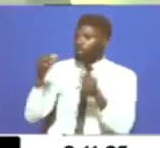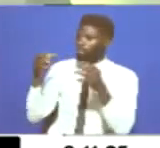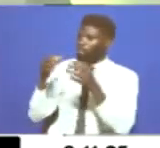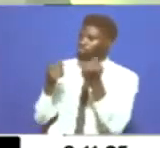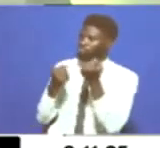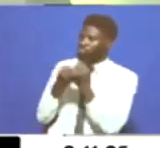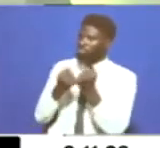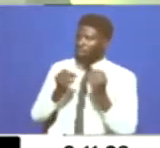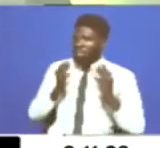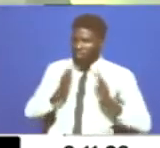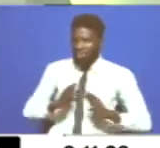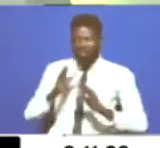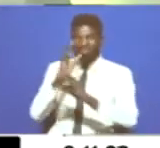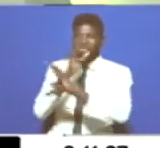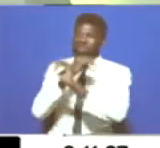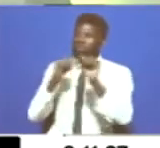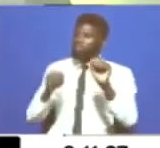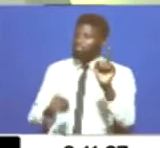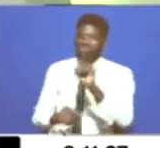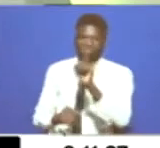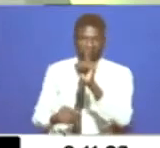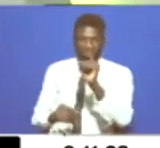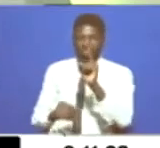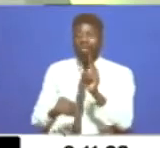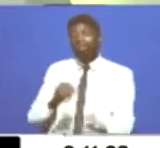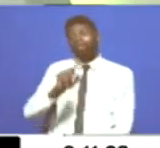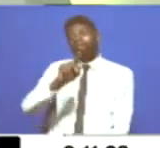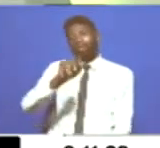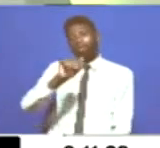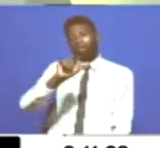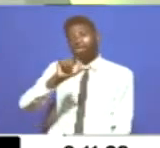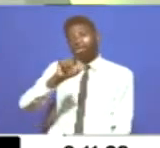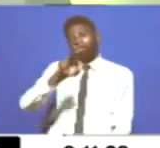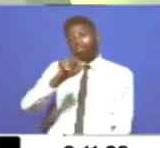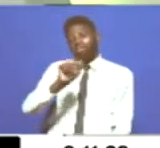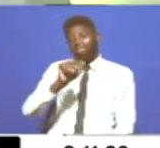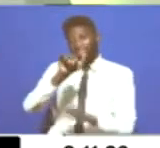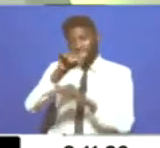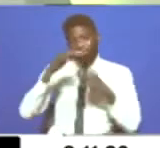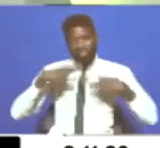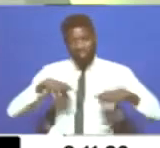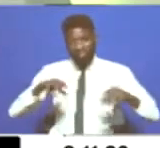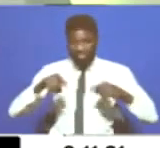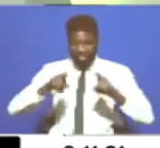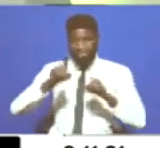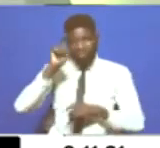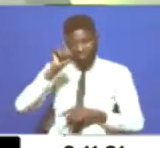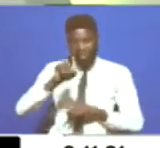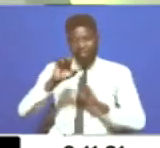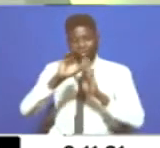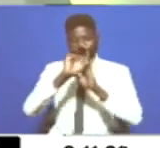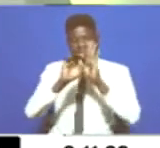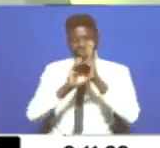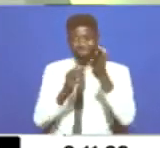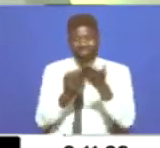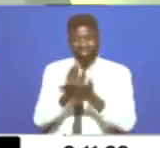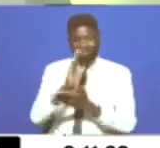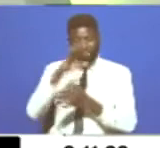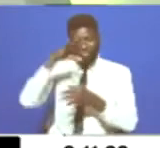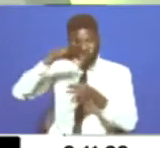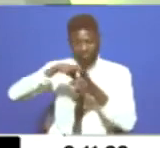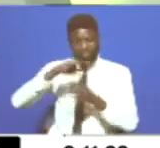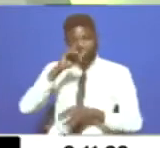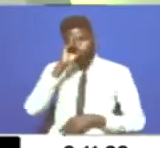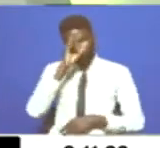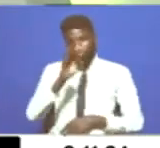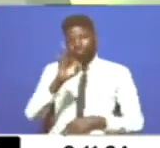the forthcoming general election. Dr. Kalua is urging the electorate to take their constitutional right of voting seriously and elect